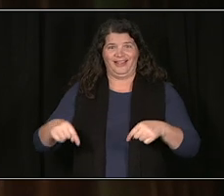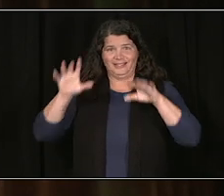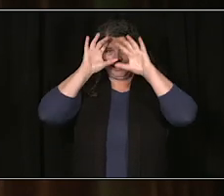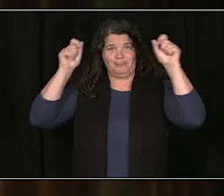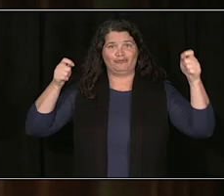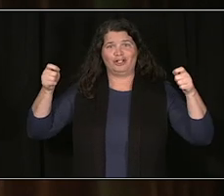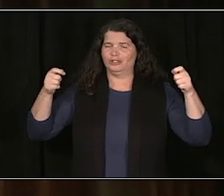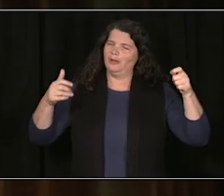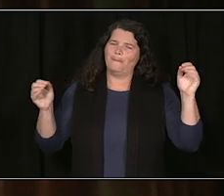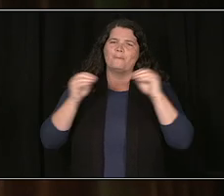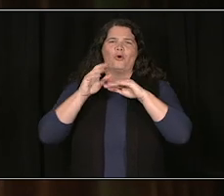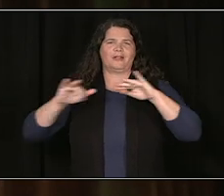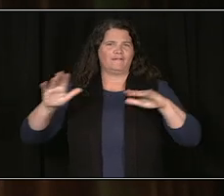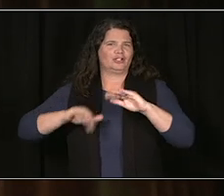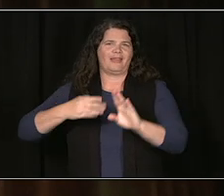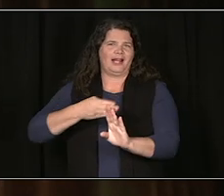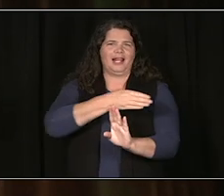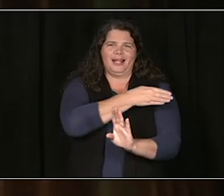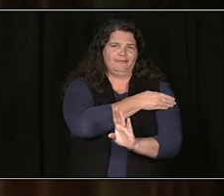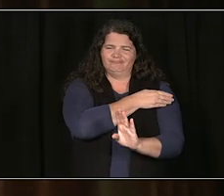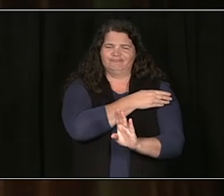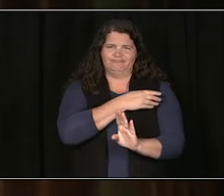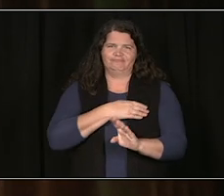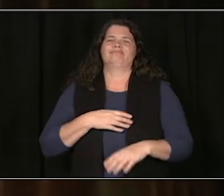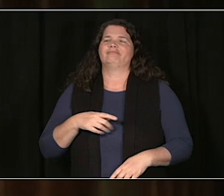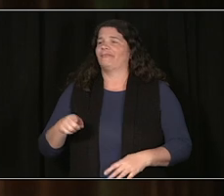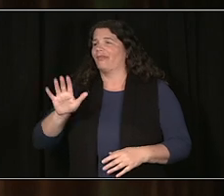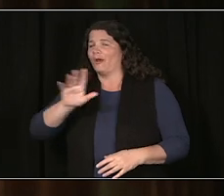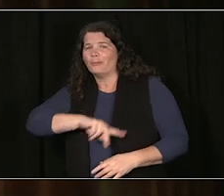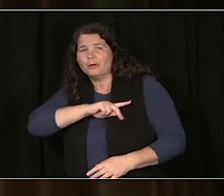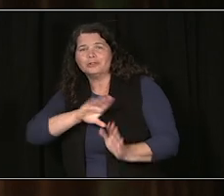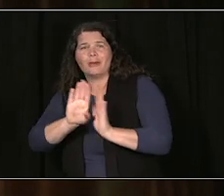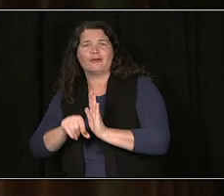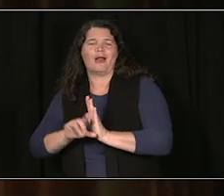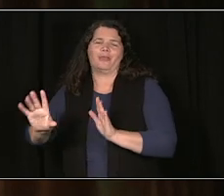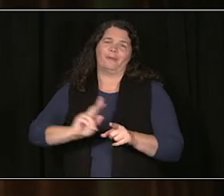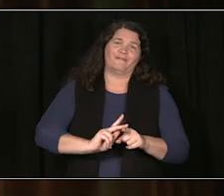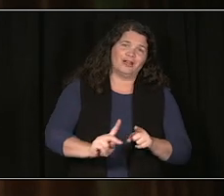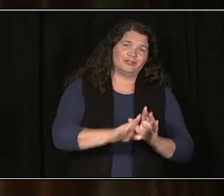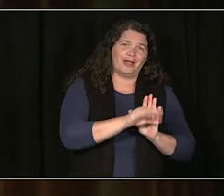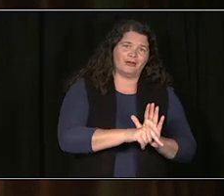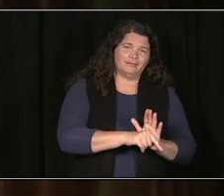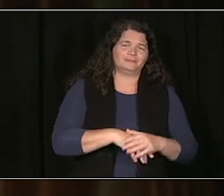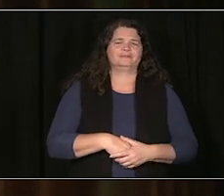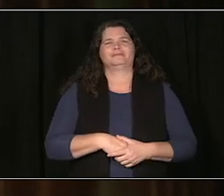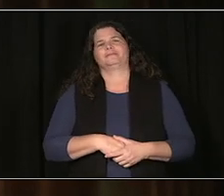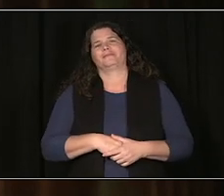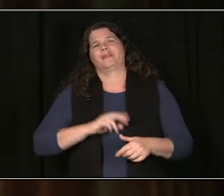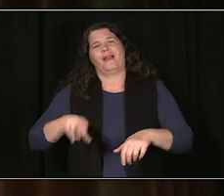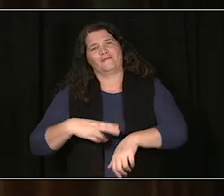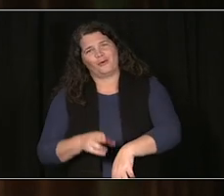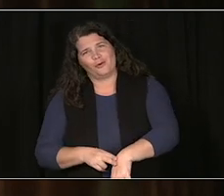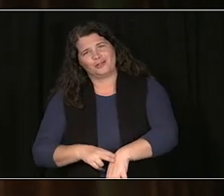administration, both in terms of personal and professional backgrounds. And of course, president nominated, and we got